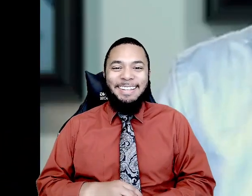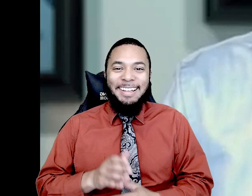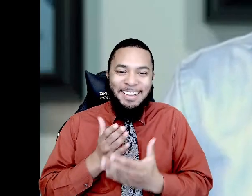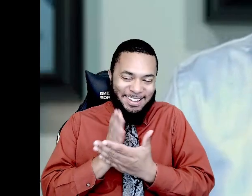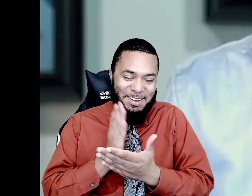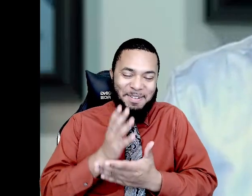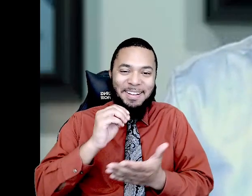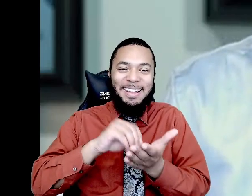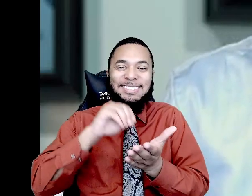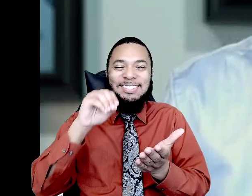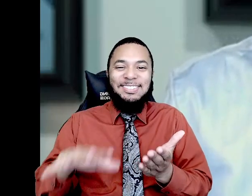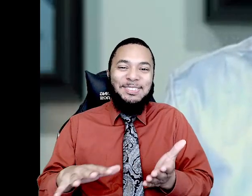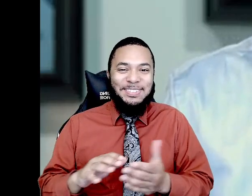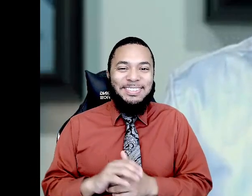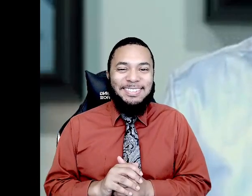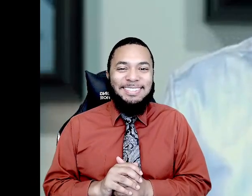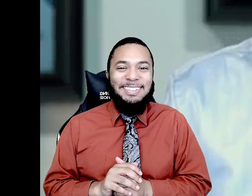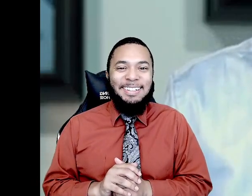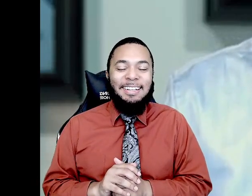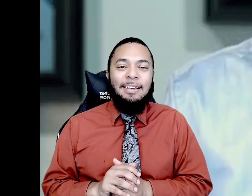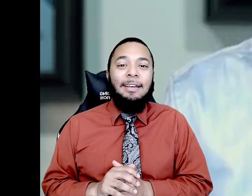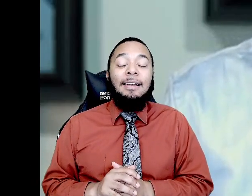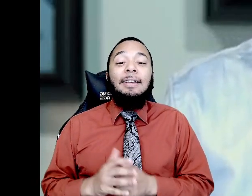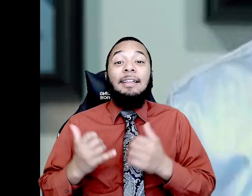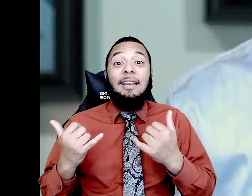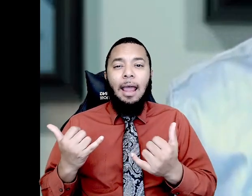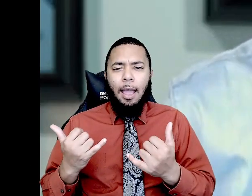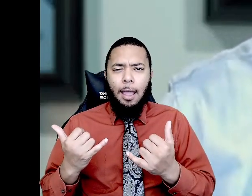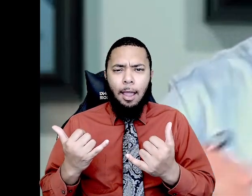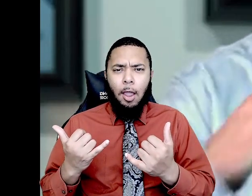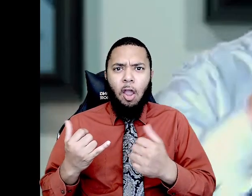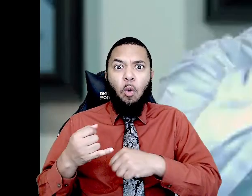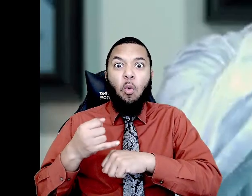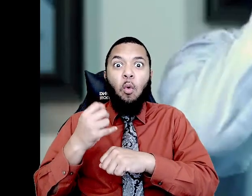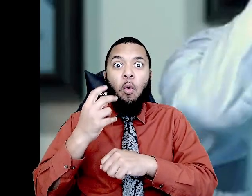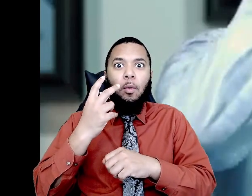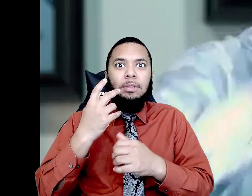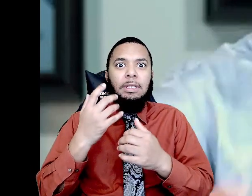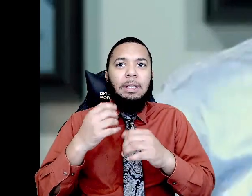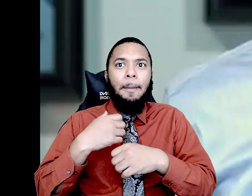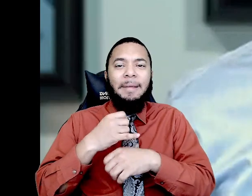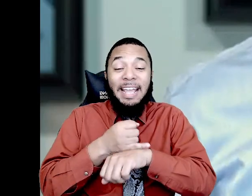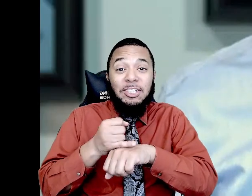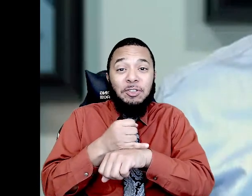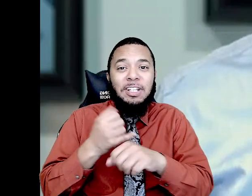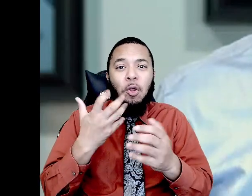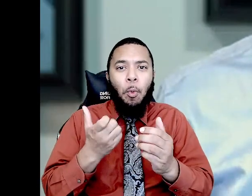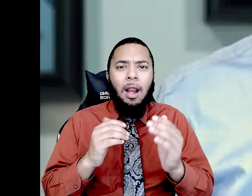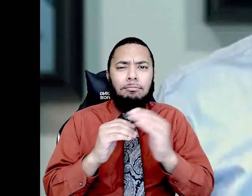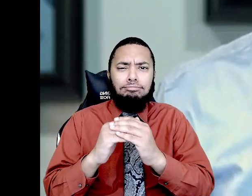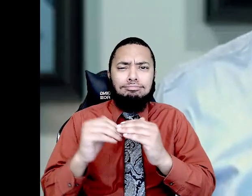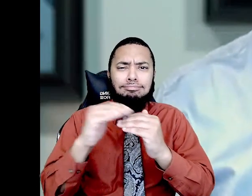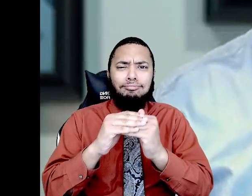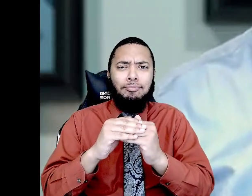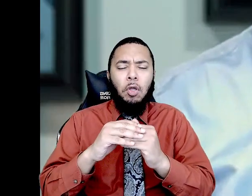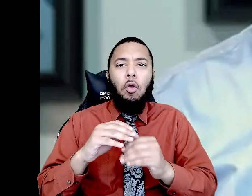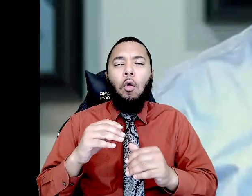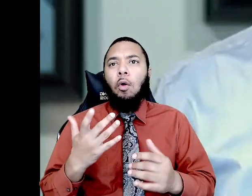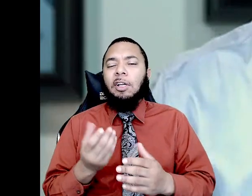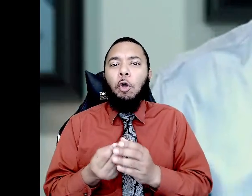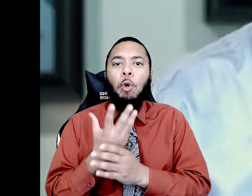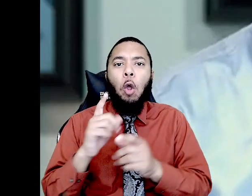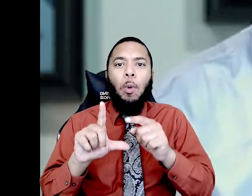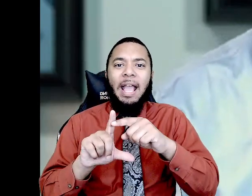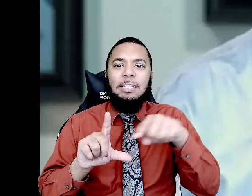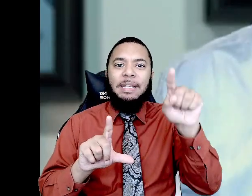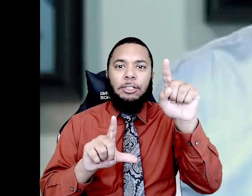All right, students, let's make our interest compound or grow exponentially.